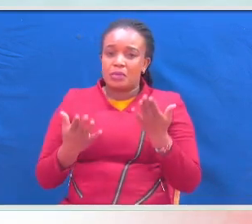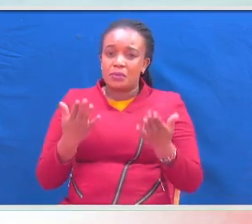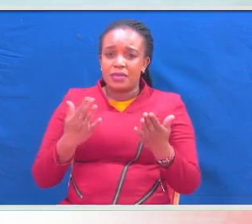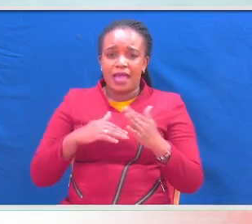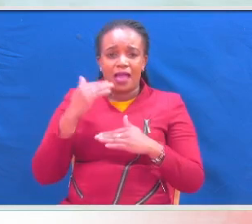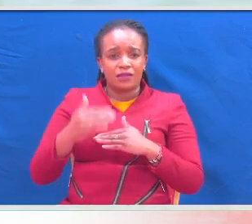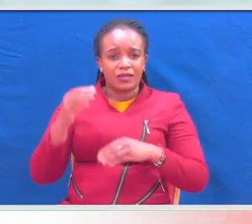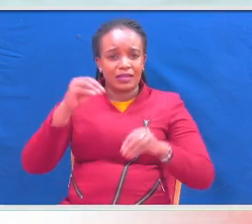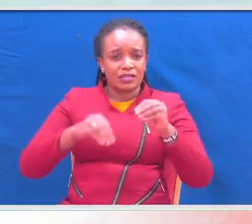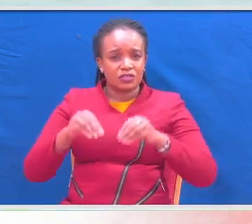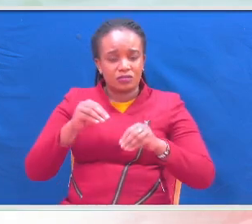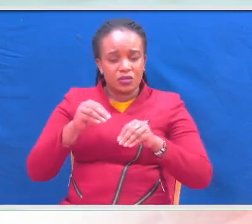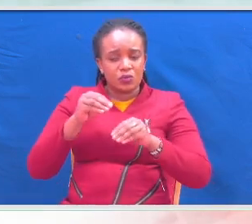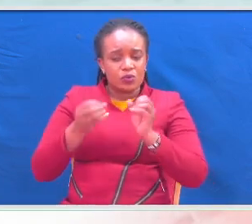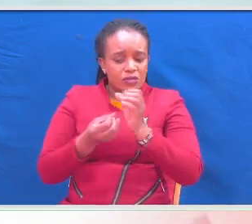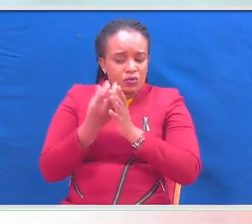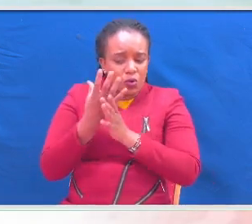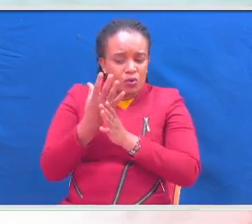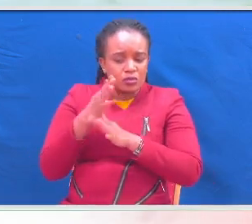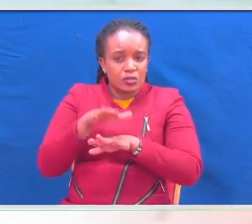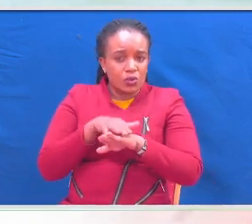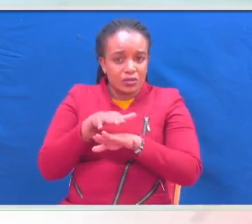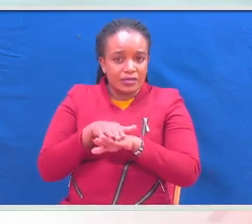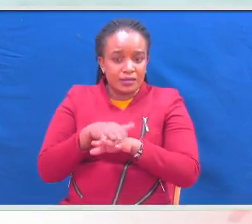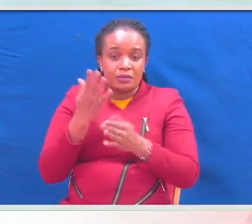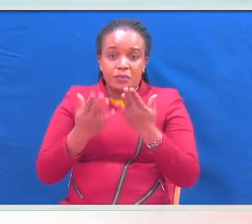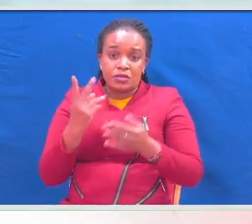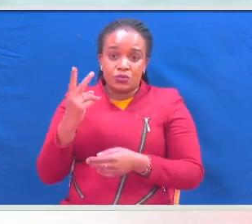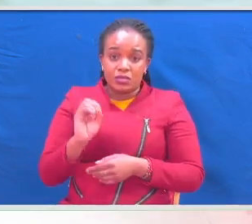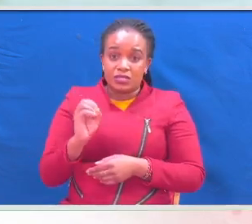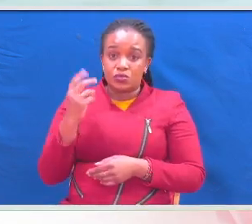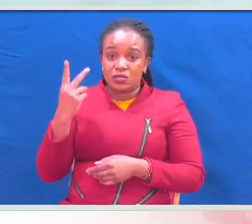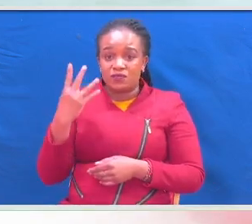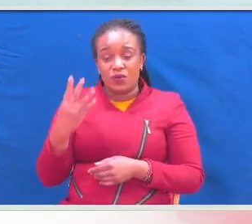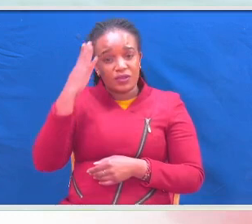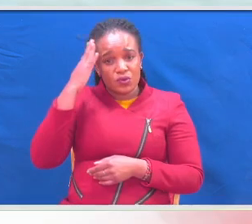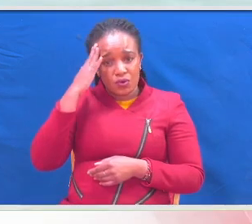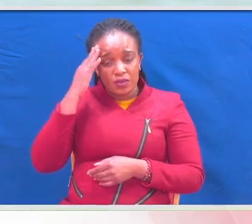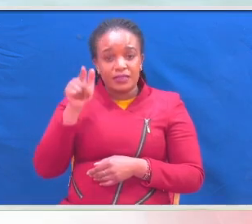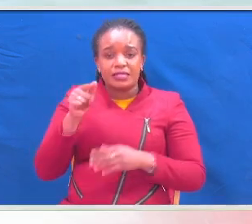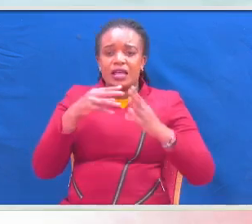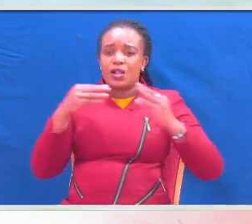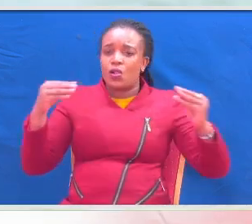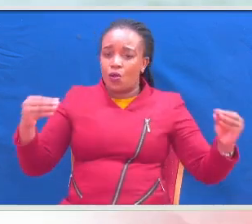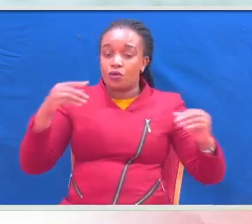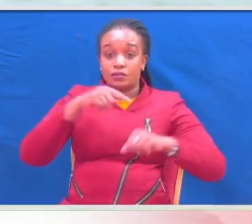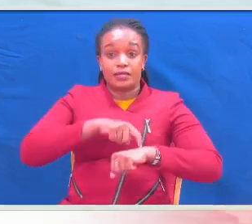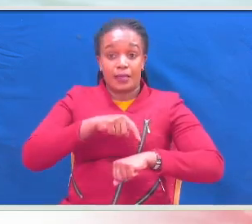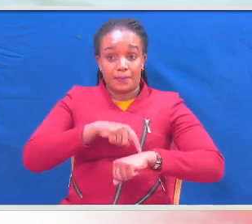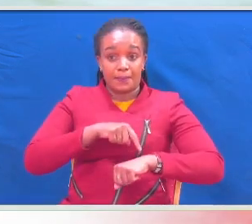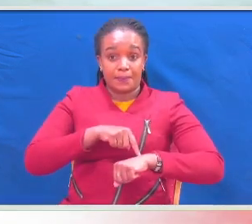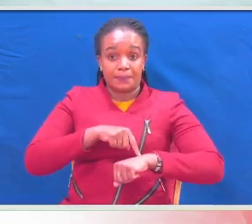gradual, probably 2024. And then, you know, that's a long period. So, and